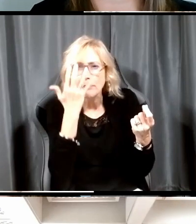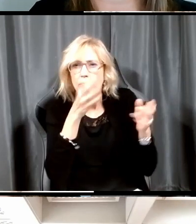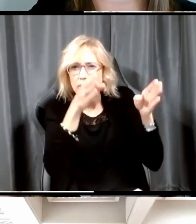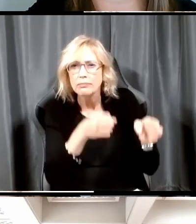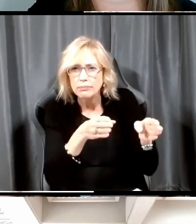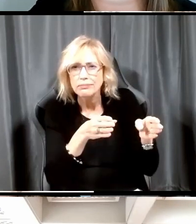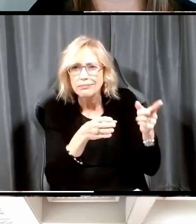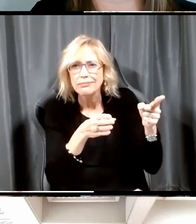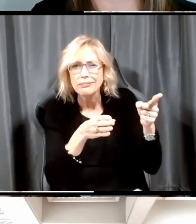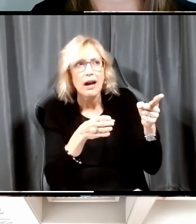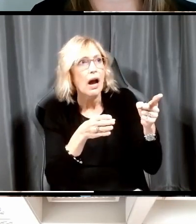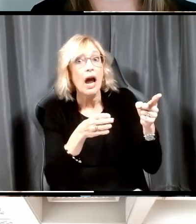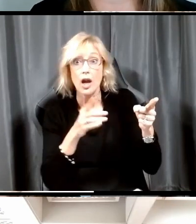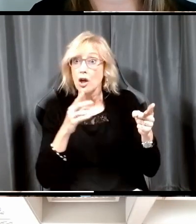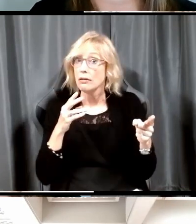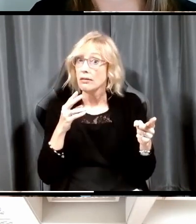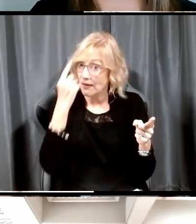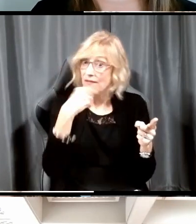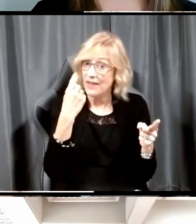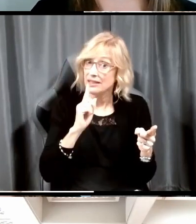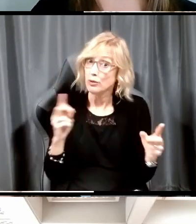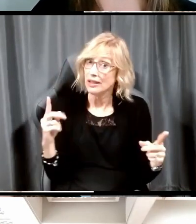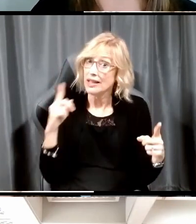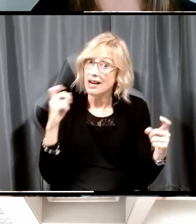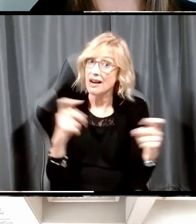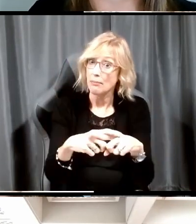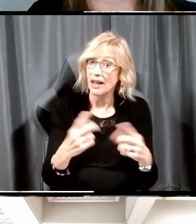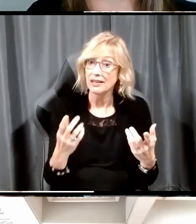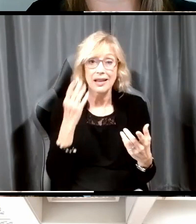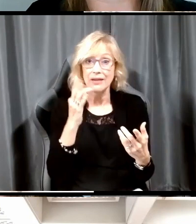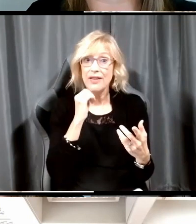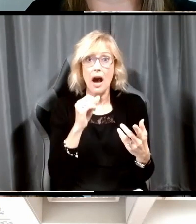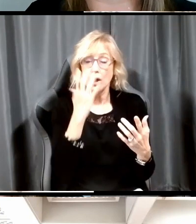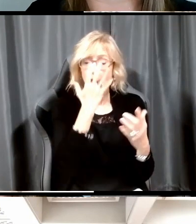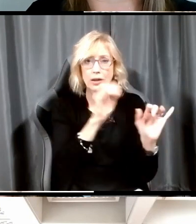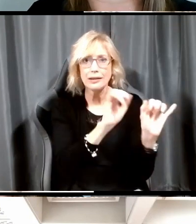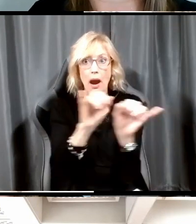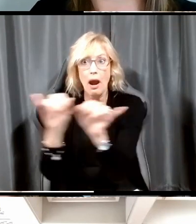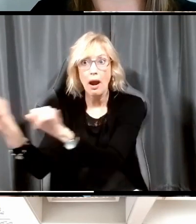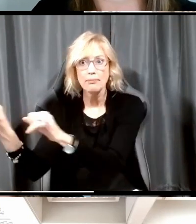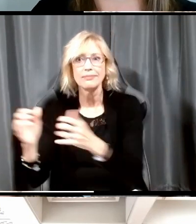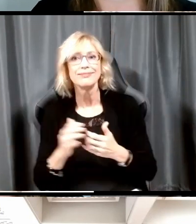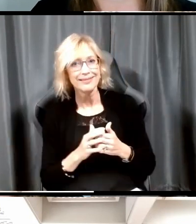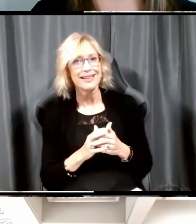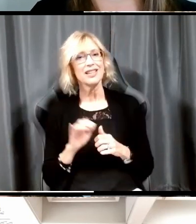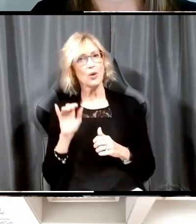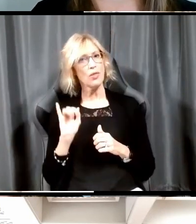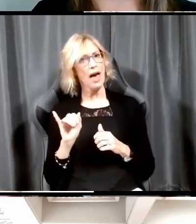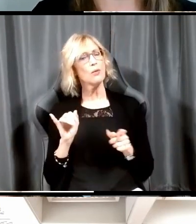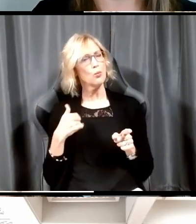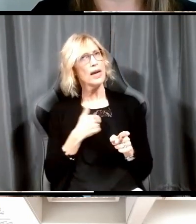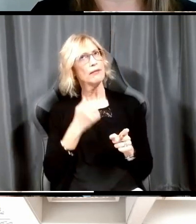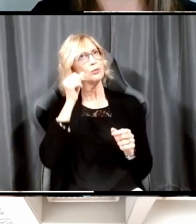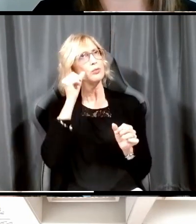person's human face is very complex. Otherwise, we would all look alike. So, that's something we have to take into